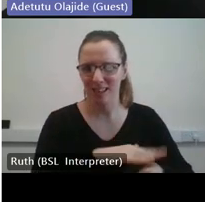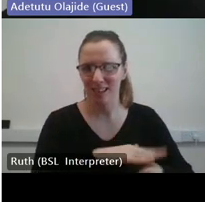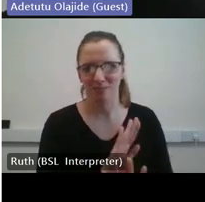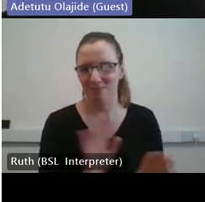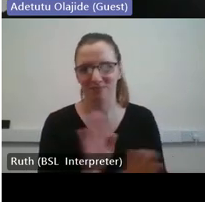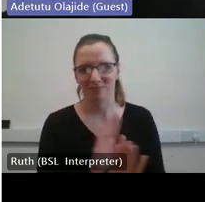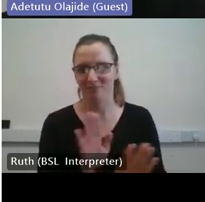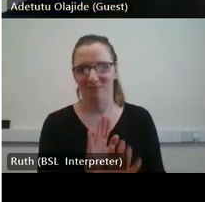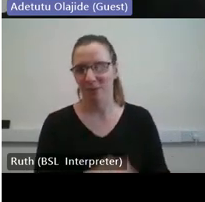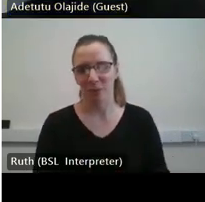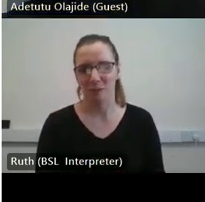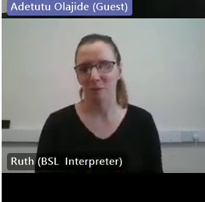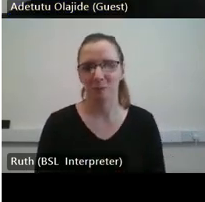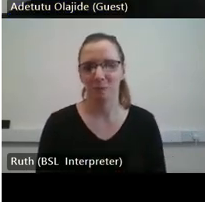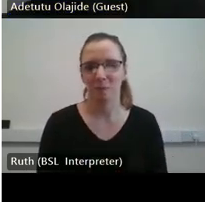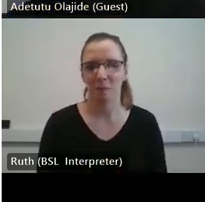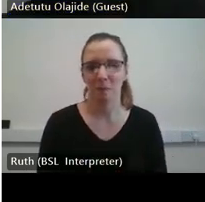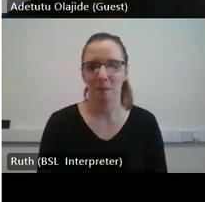that's a big no-no. Yeah.